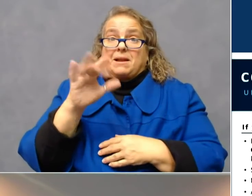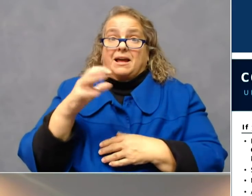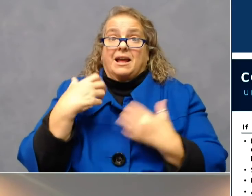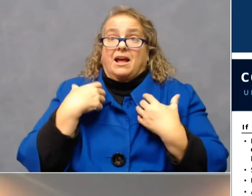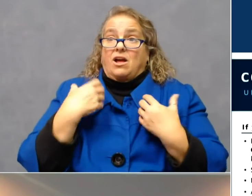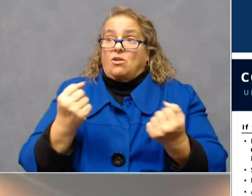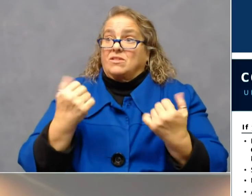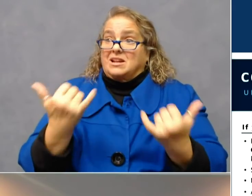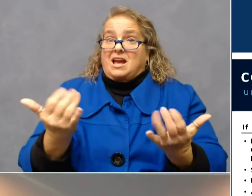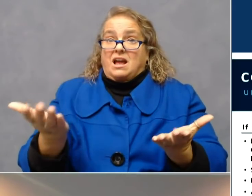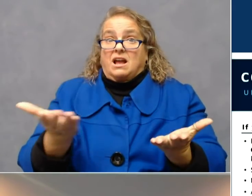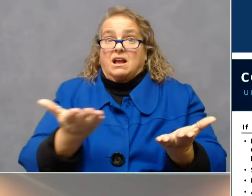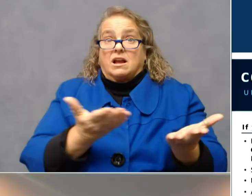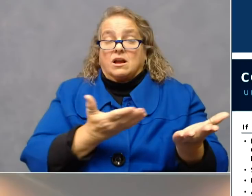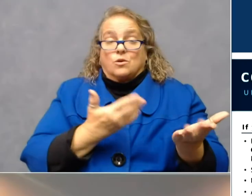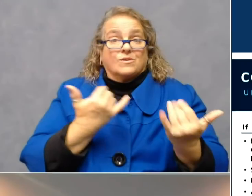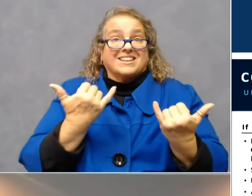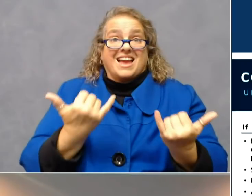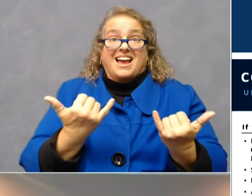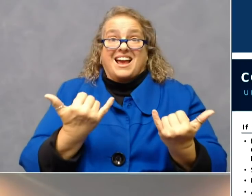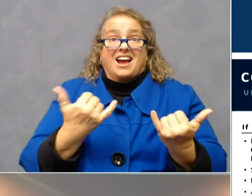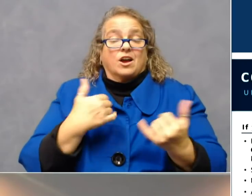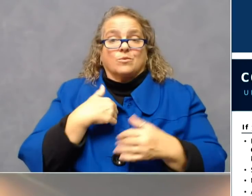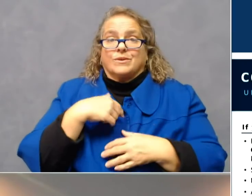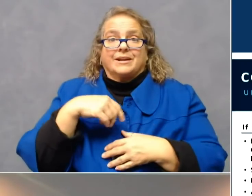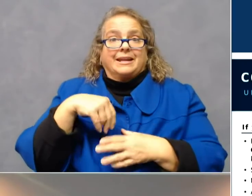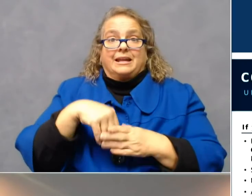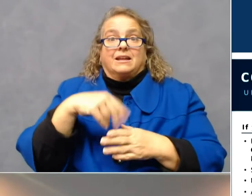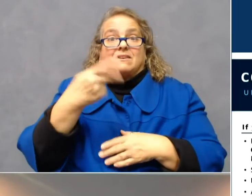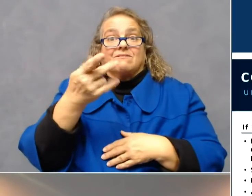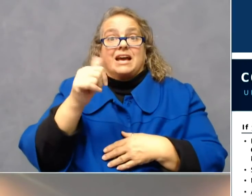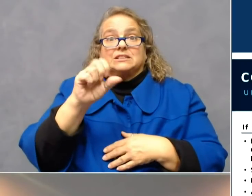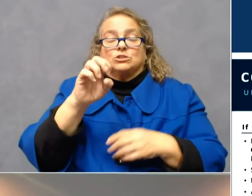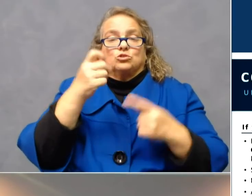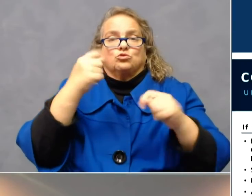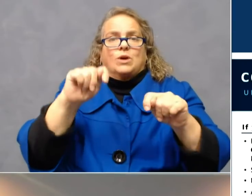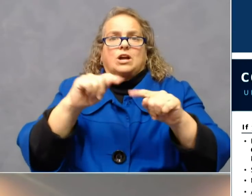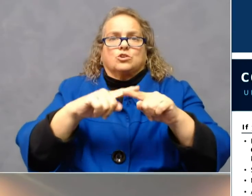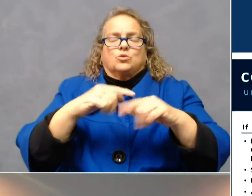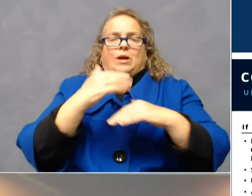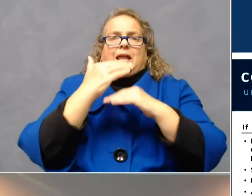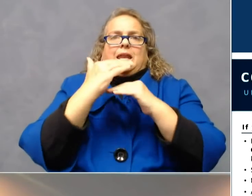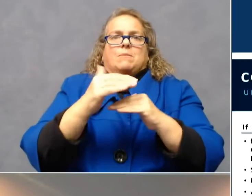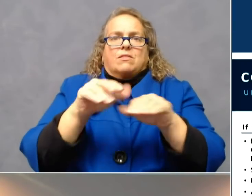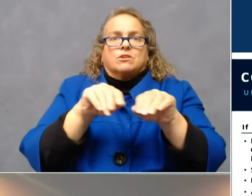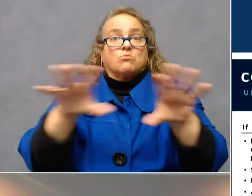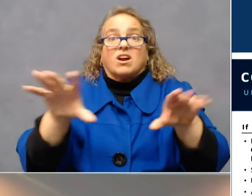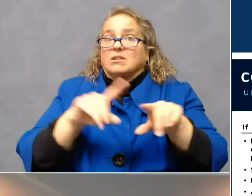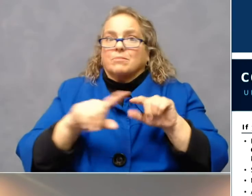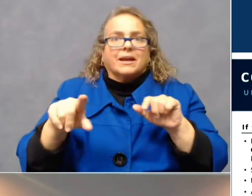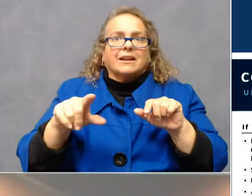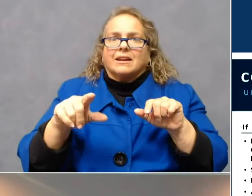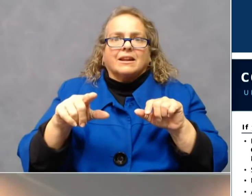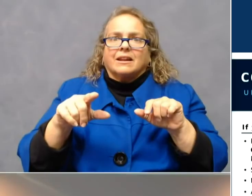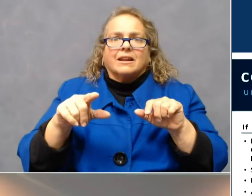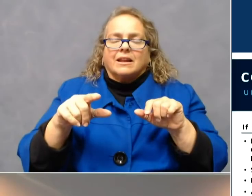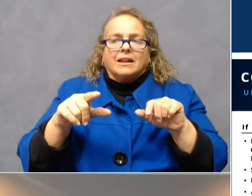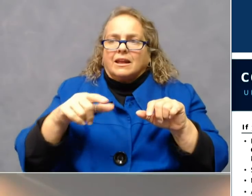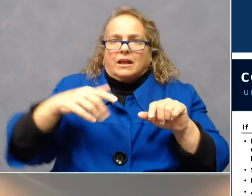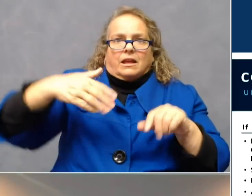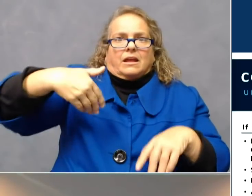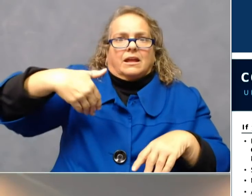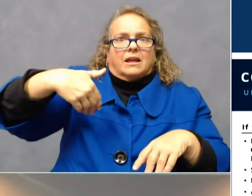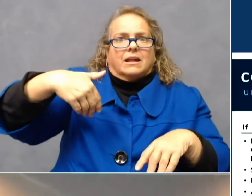phase now of trying to limit the spread. It hasn't been contained, but we can limit it, and we can do an